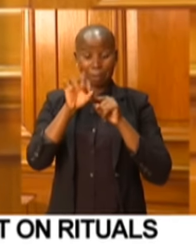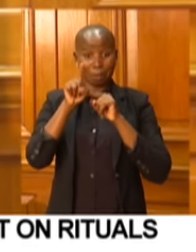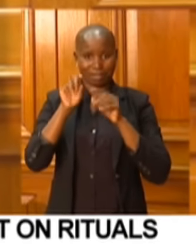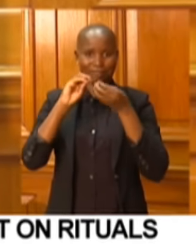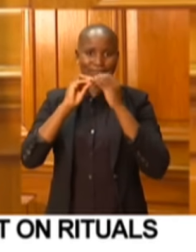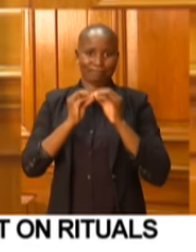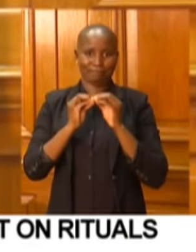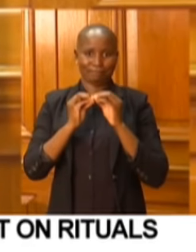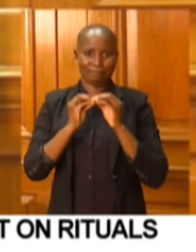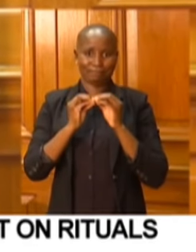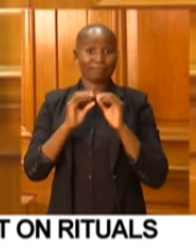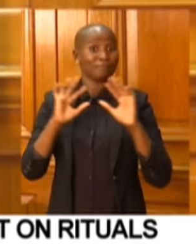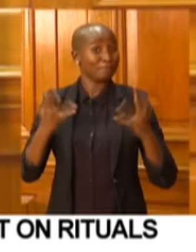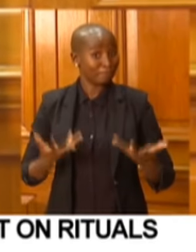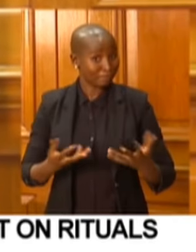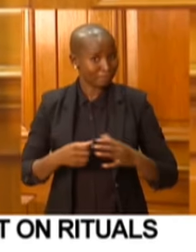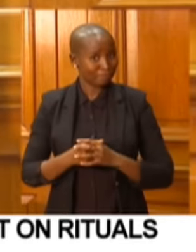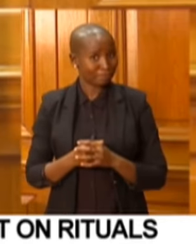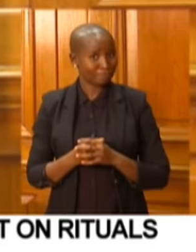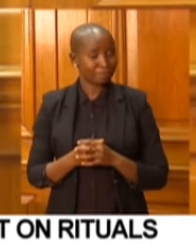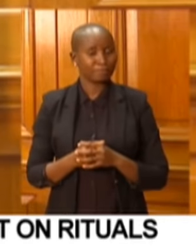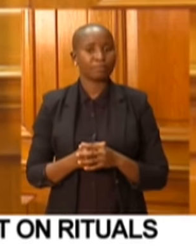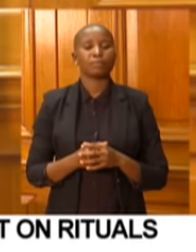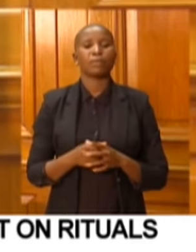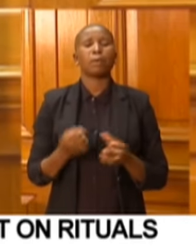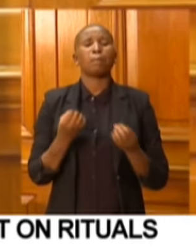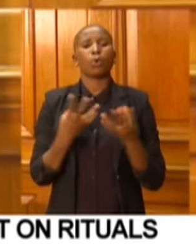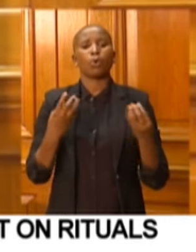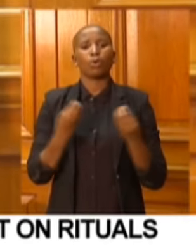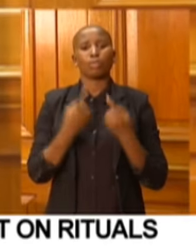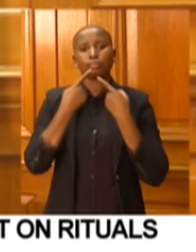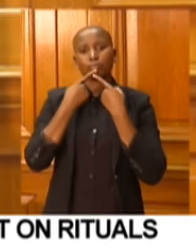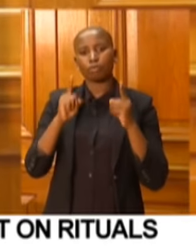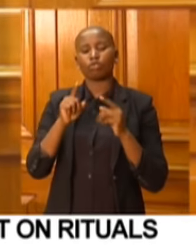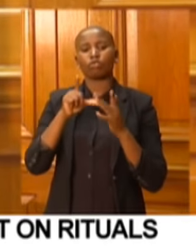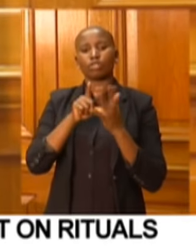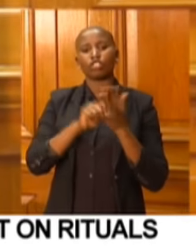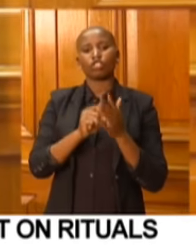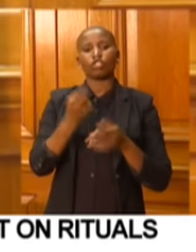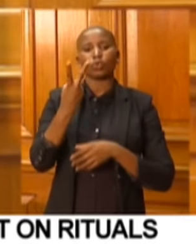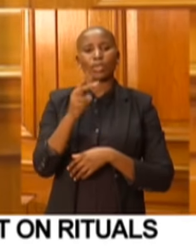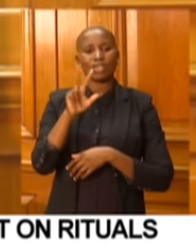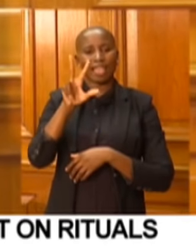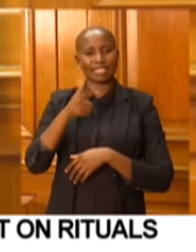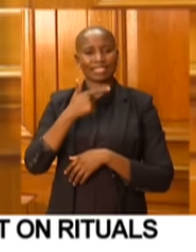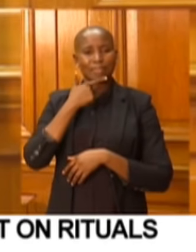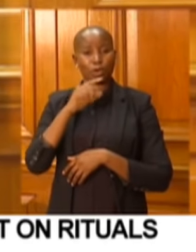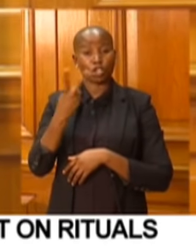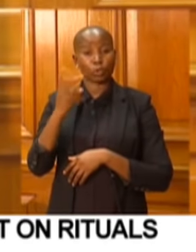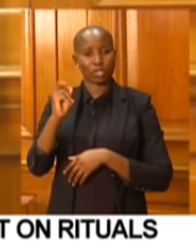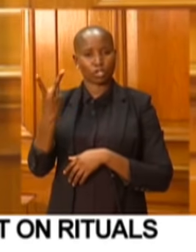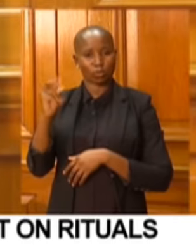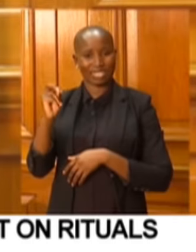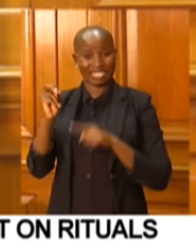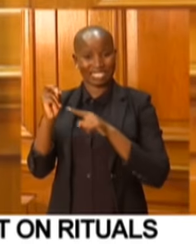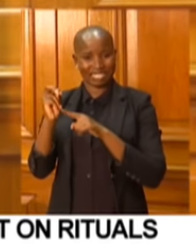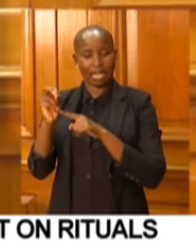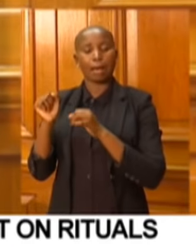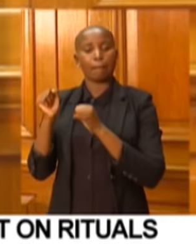Most of the measures that were announced on the 28th of December 2020 will remain in